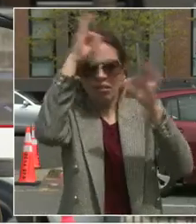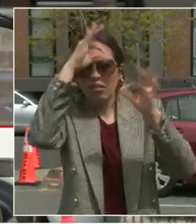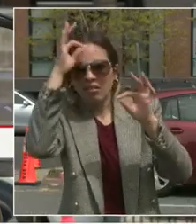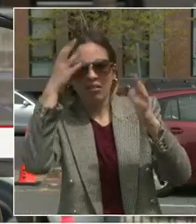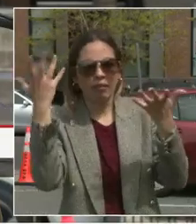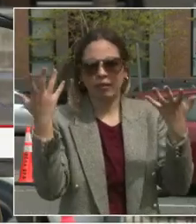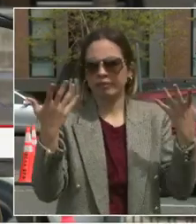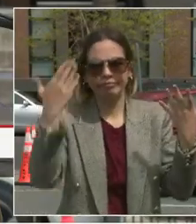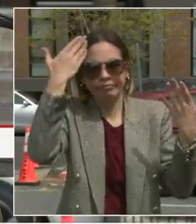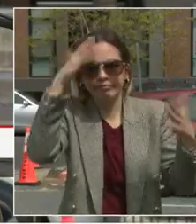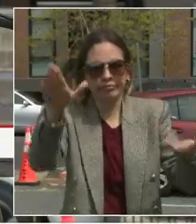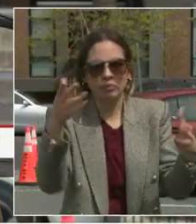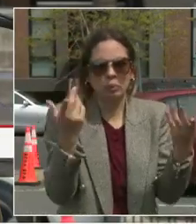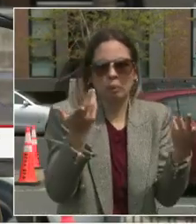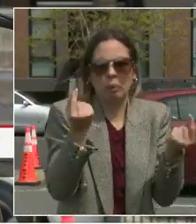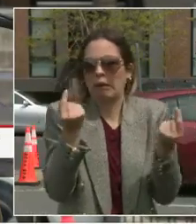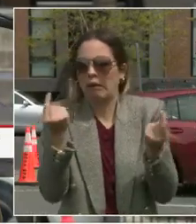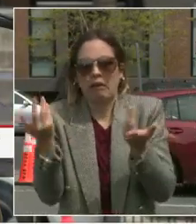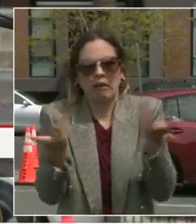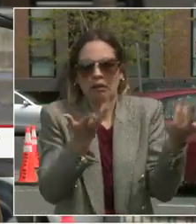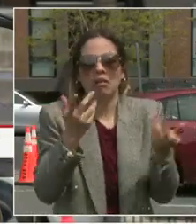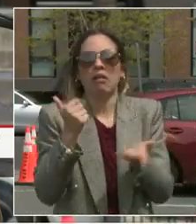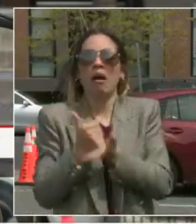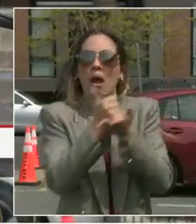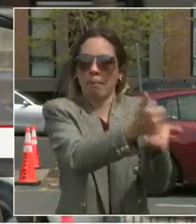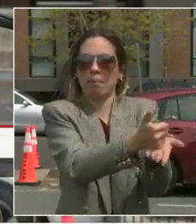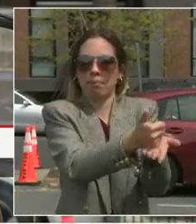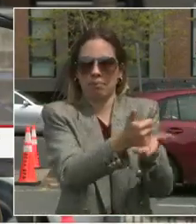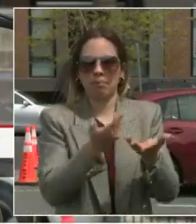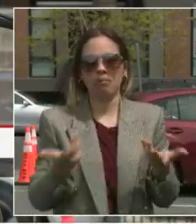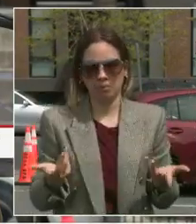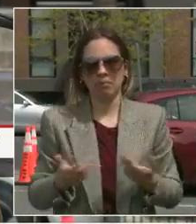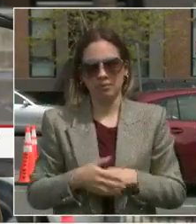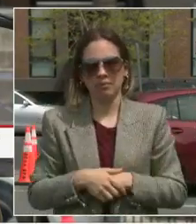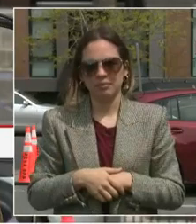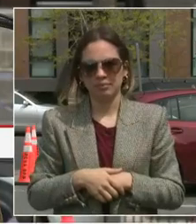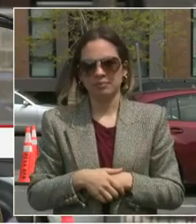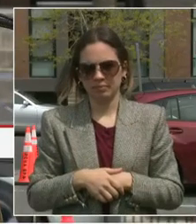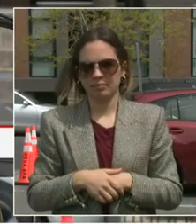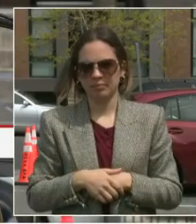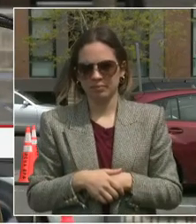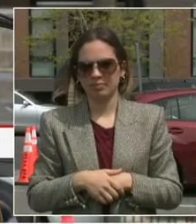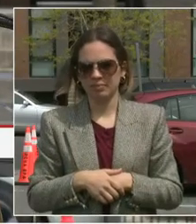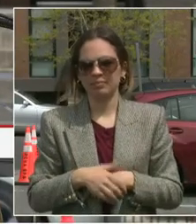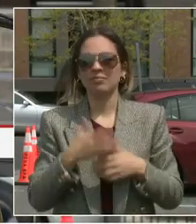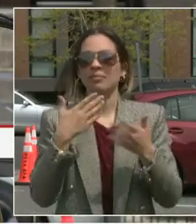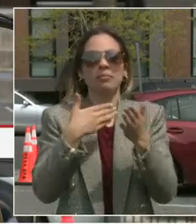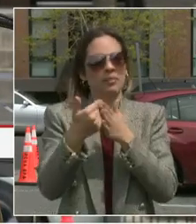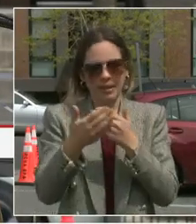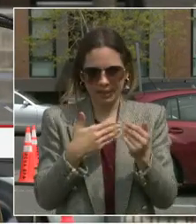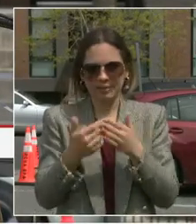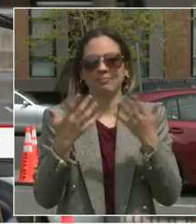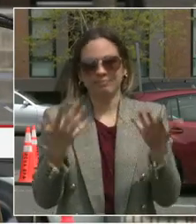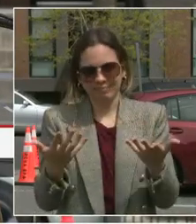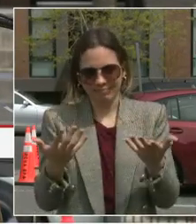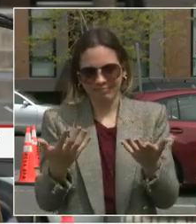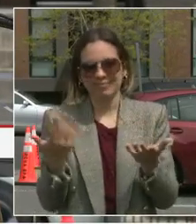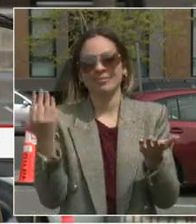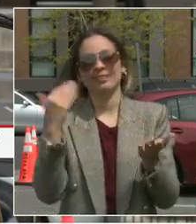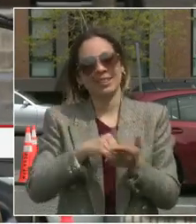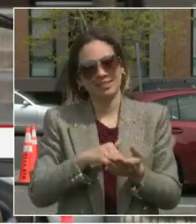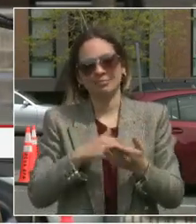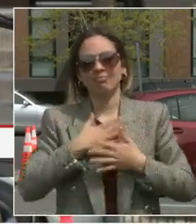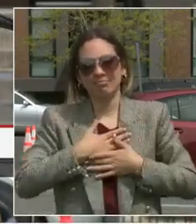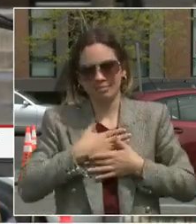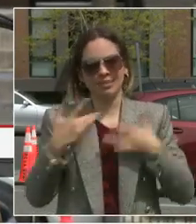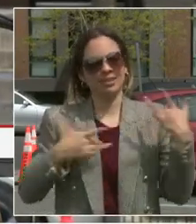might, and so there's, in any case, we're very excited about being able